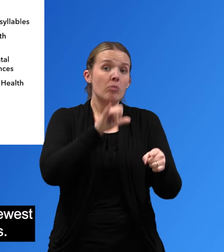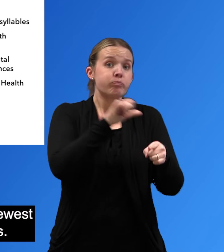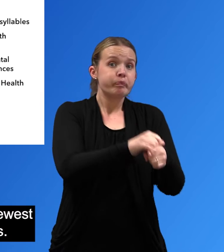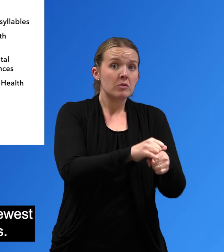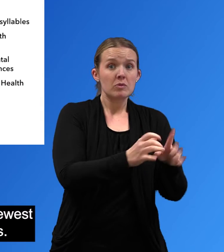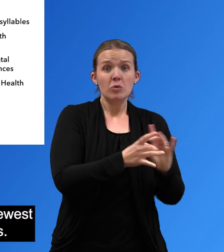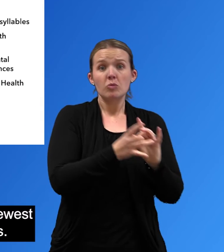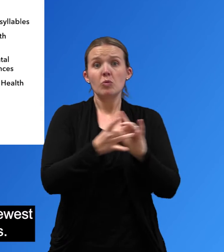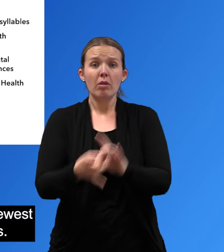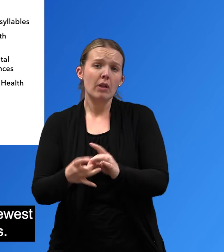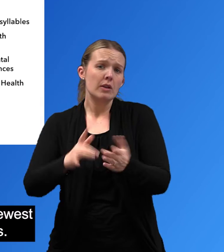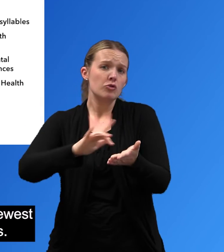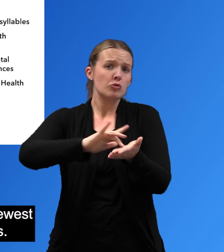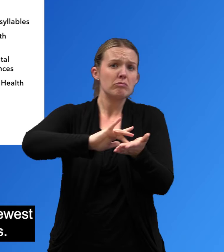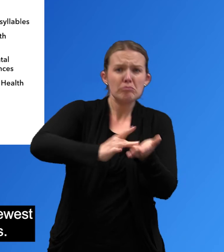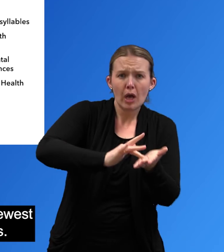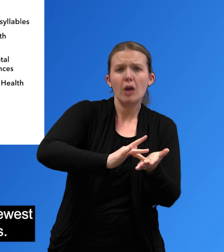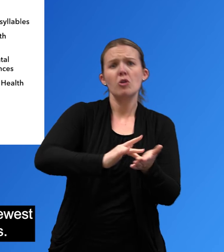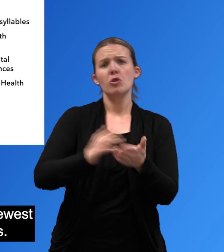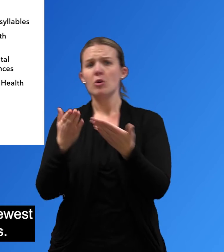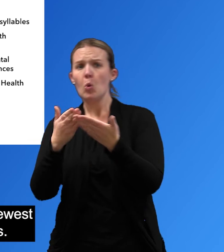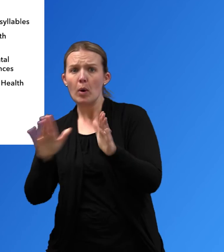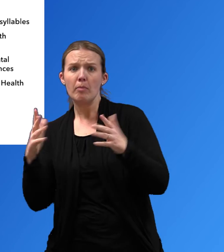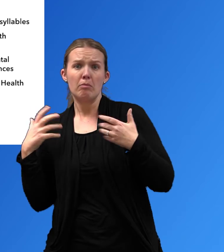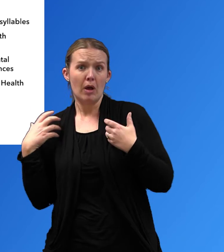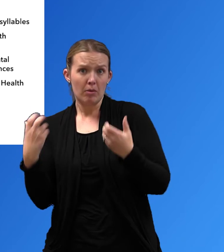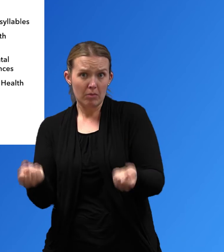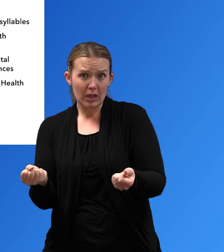Use words with the fewest possible syllables.